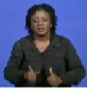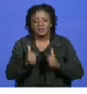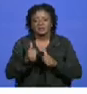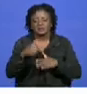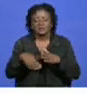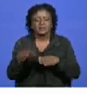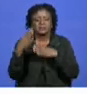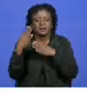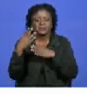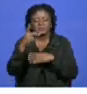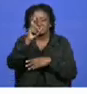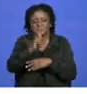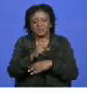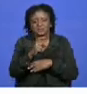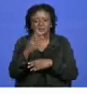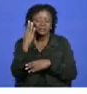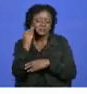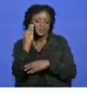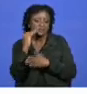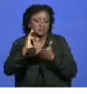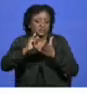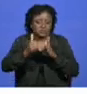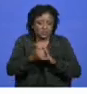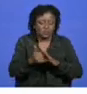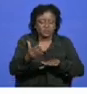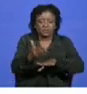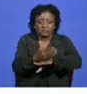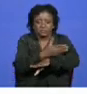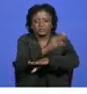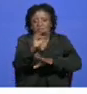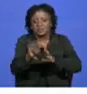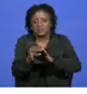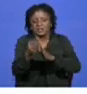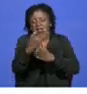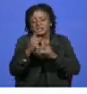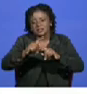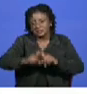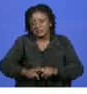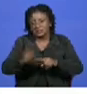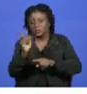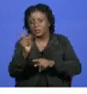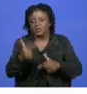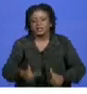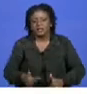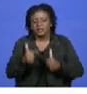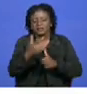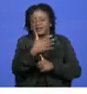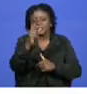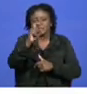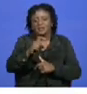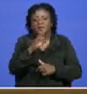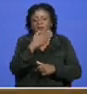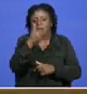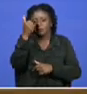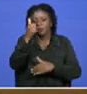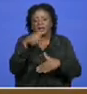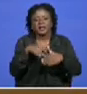have to experience those improvements. And in some cases, depending on where they live today, they need better access.